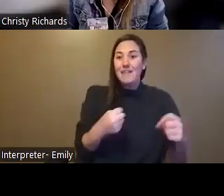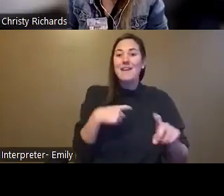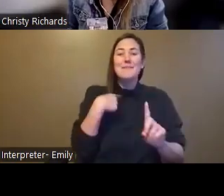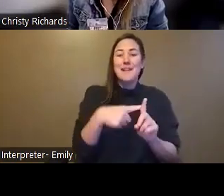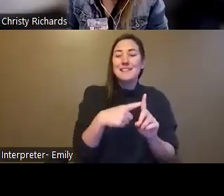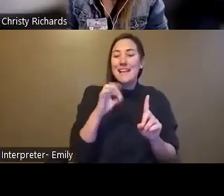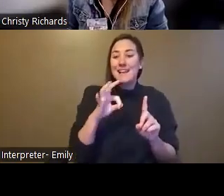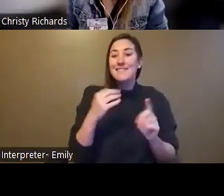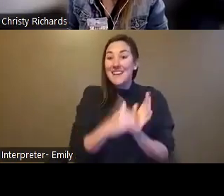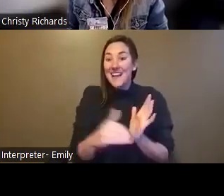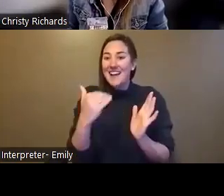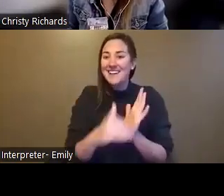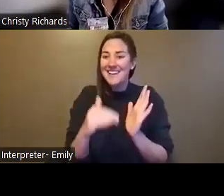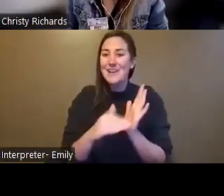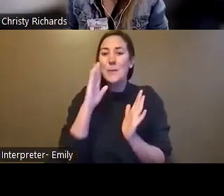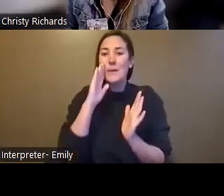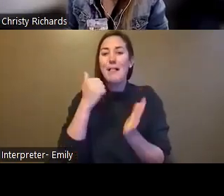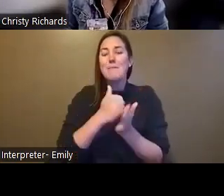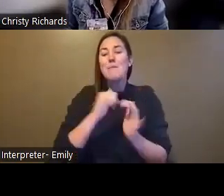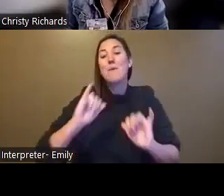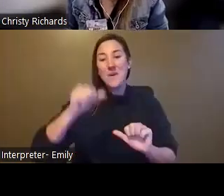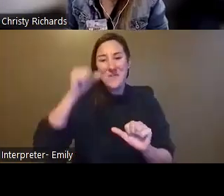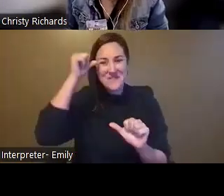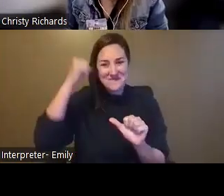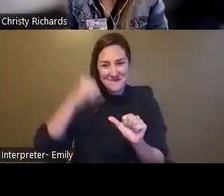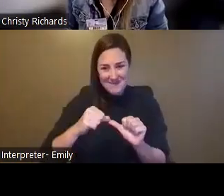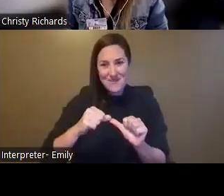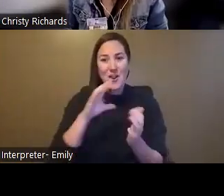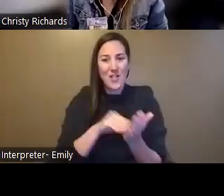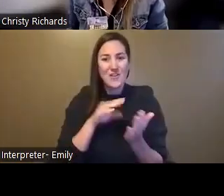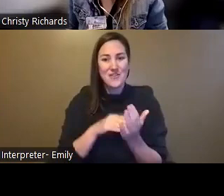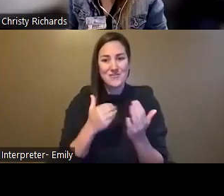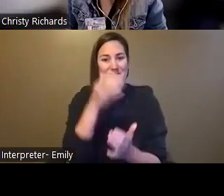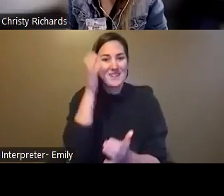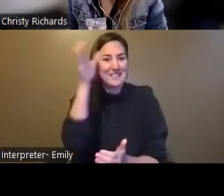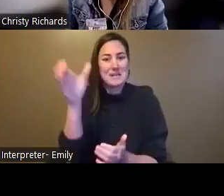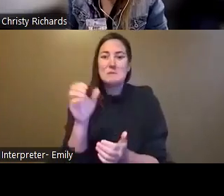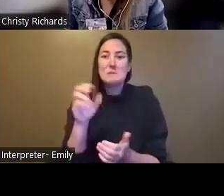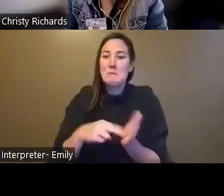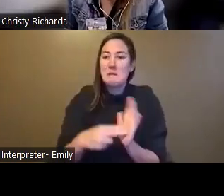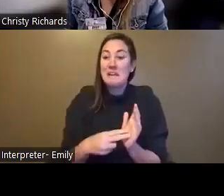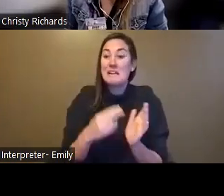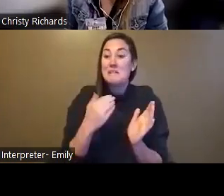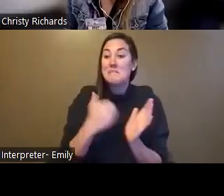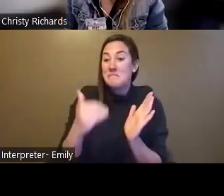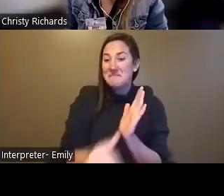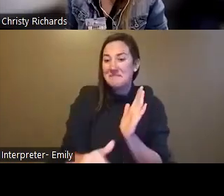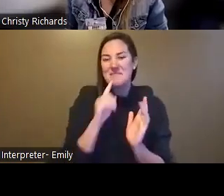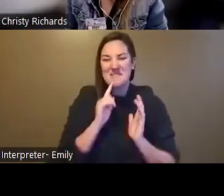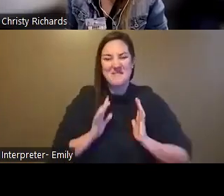in different ways is really helpful to help people learn new concepts. So it's not a bad thing.